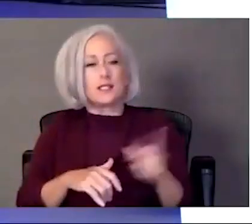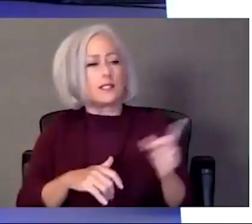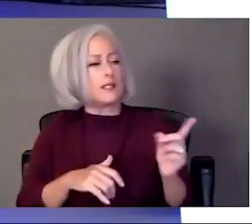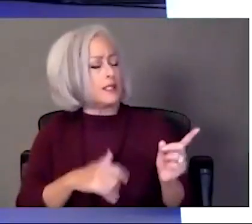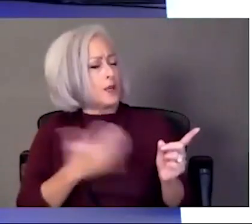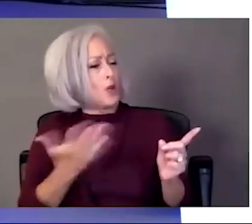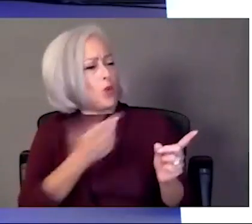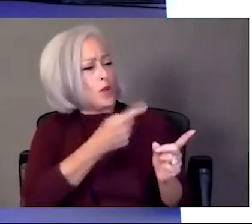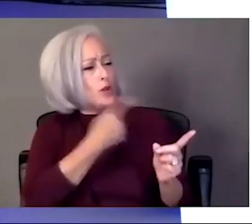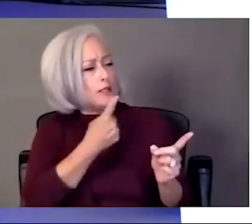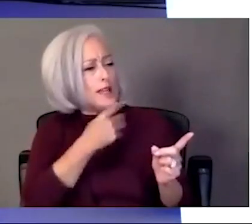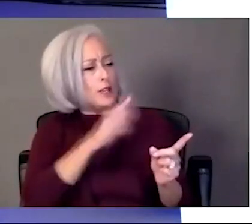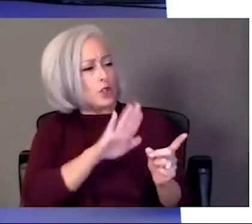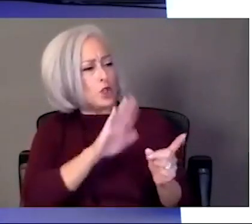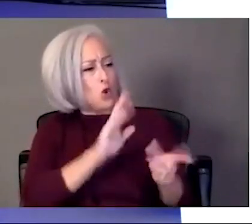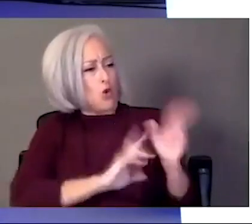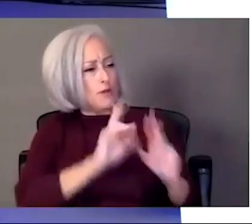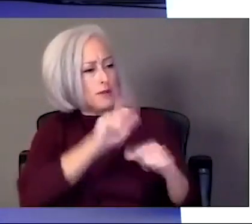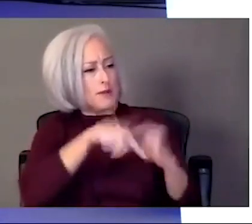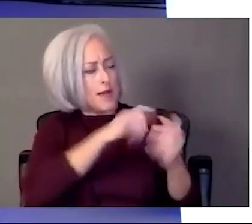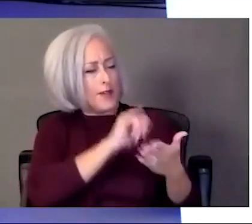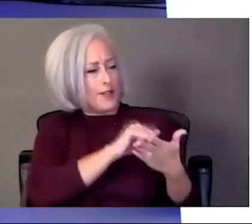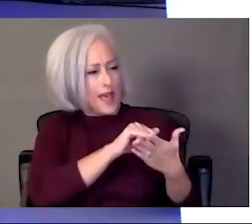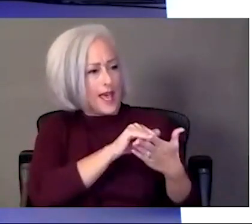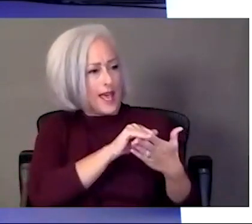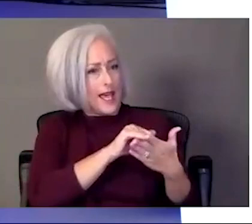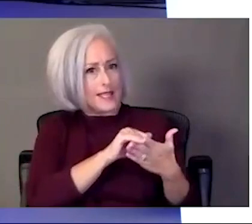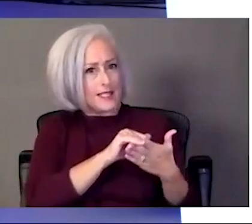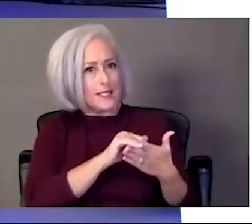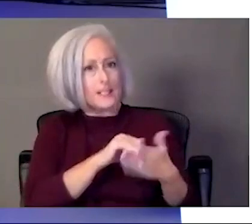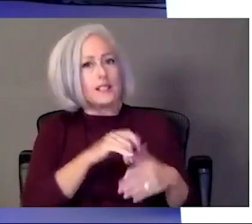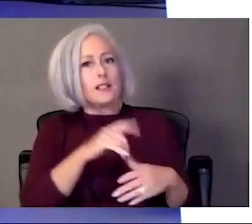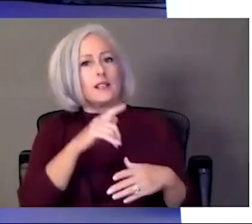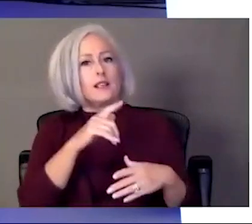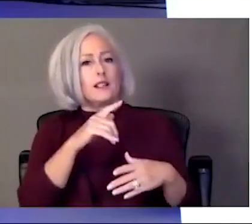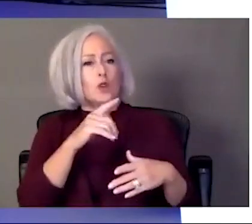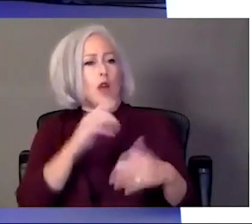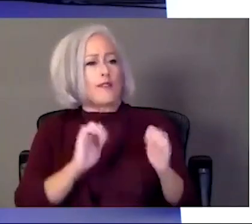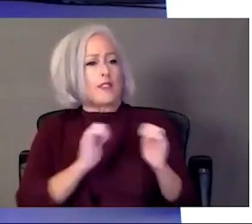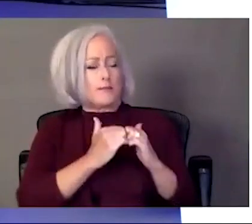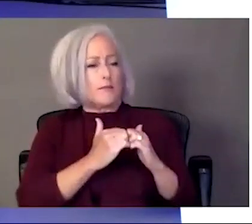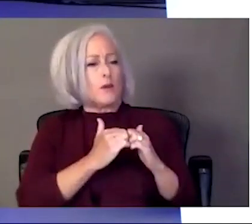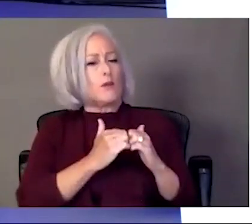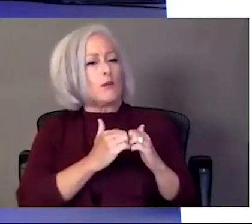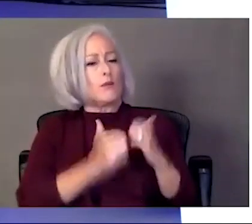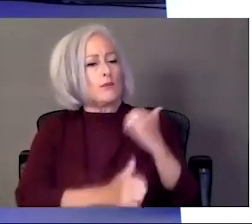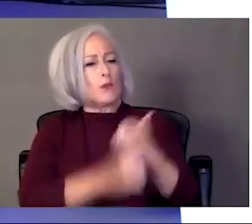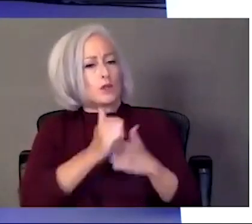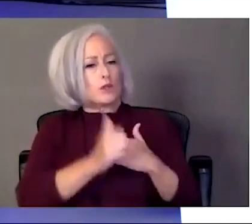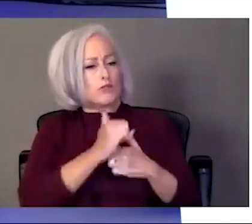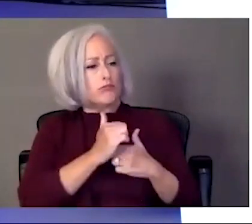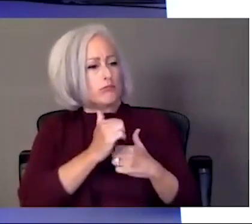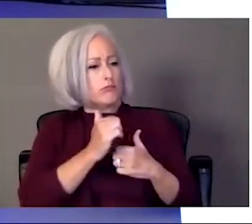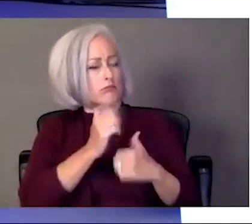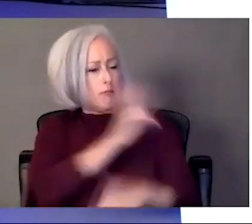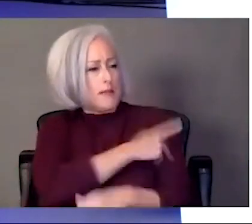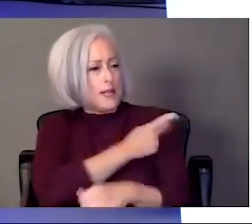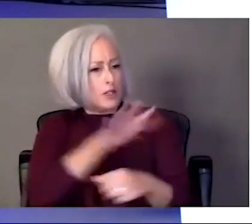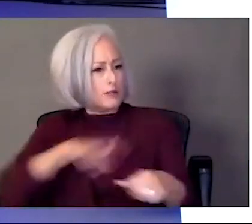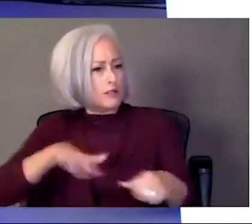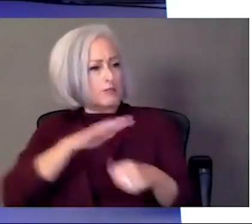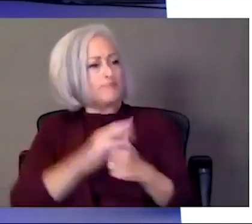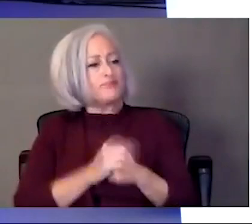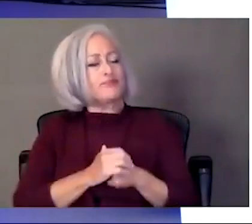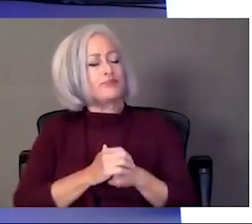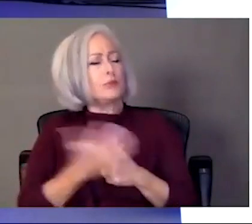most immunosuppressed patients on the planet, Dr. McGuirk. So what would you say about a third dose? We do.